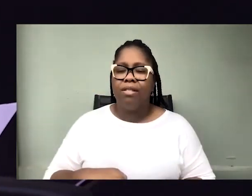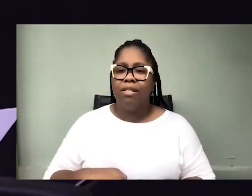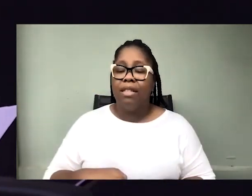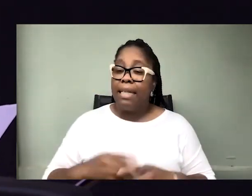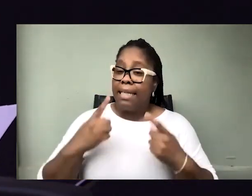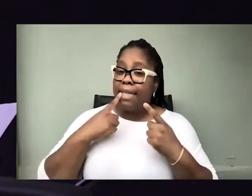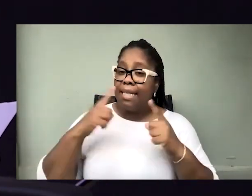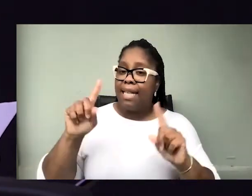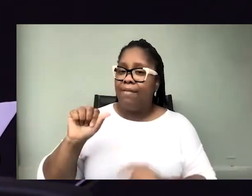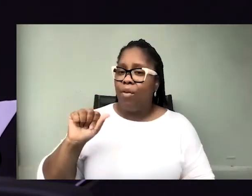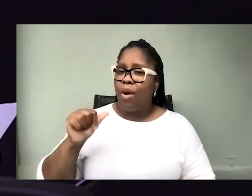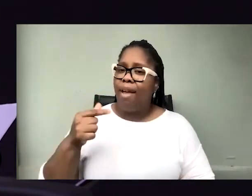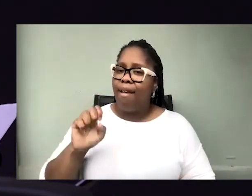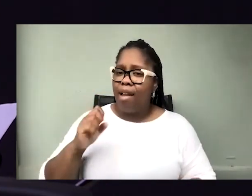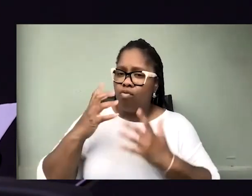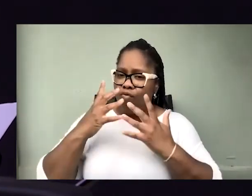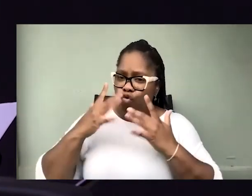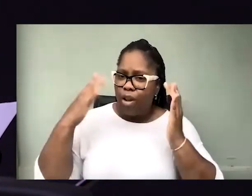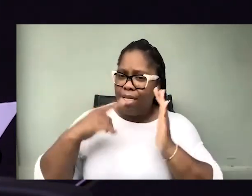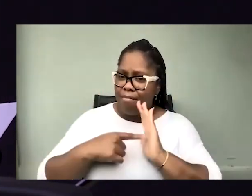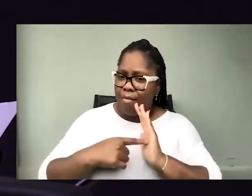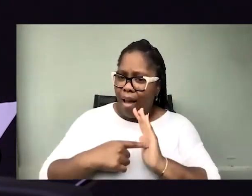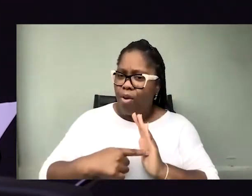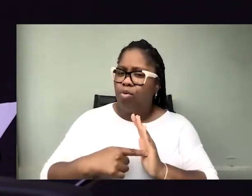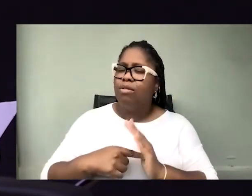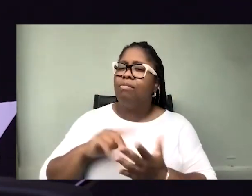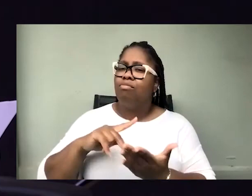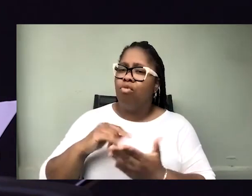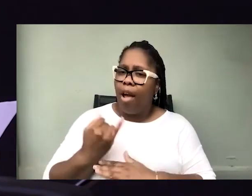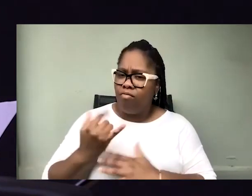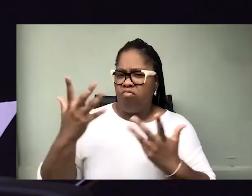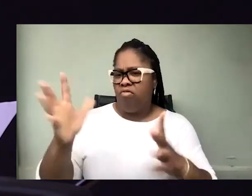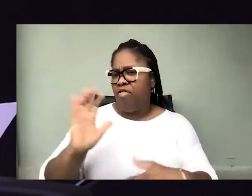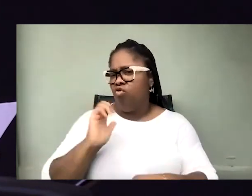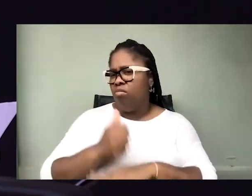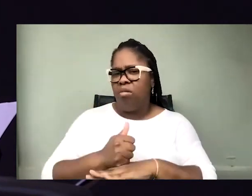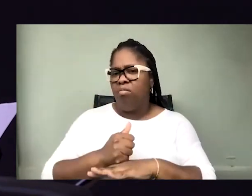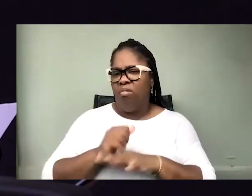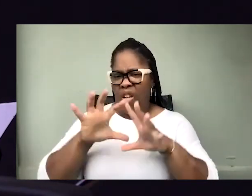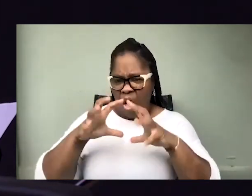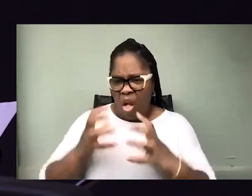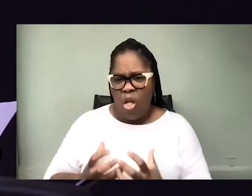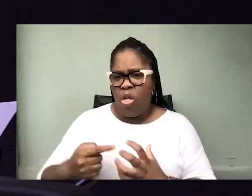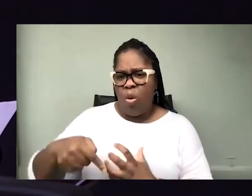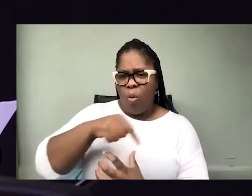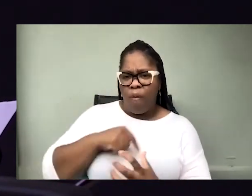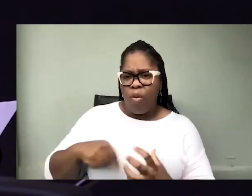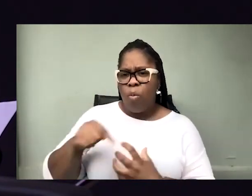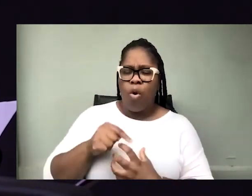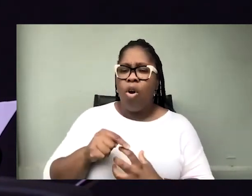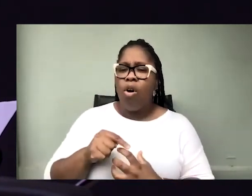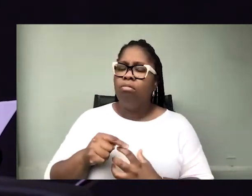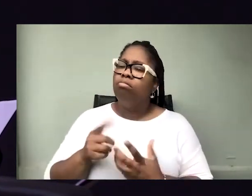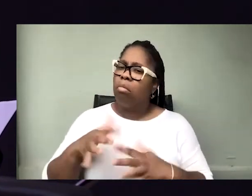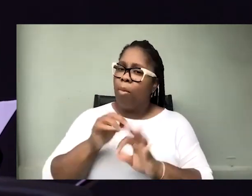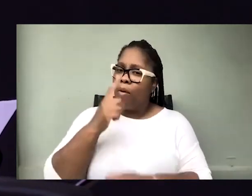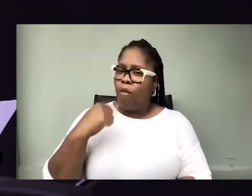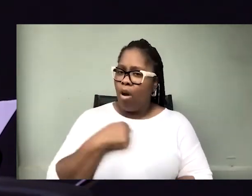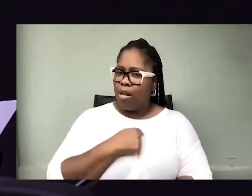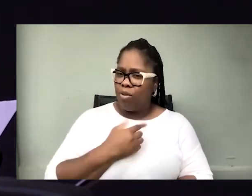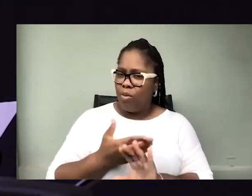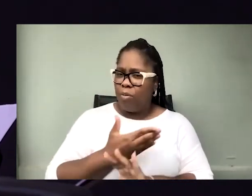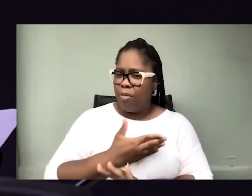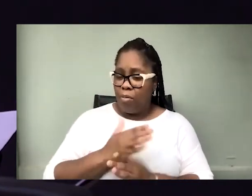Successful age-friendly models and projects have been implemented around the world, and it's important that we become familiar with